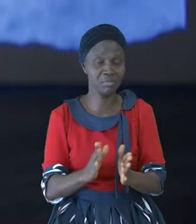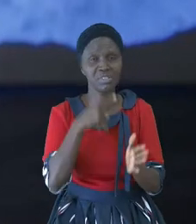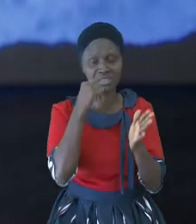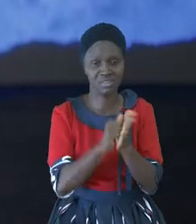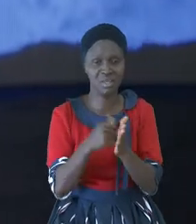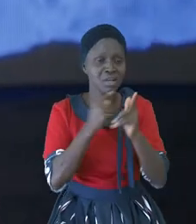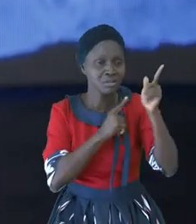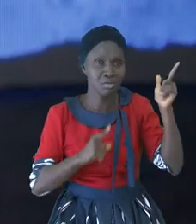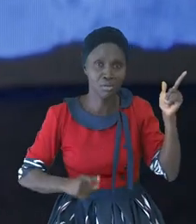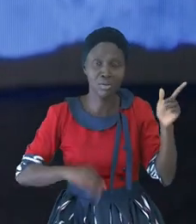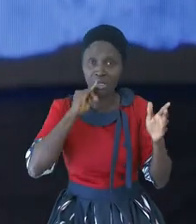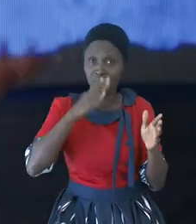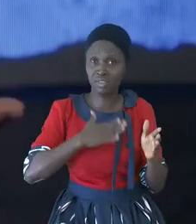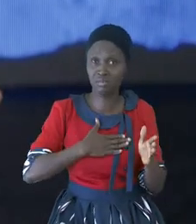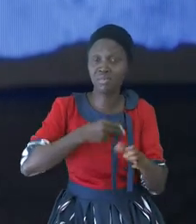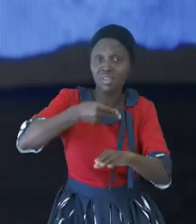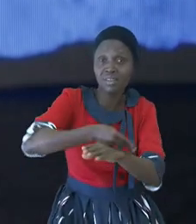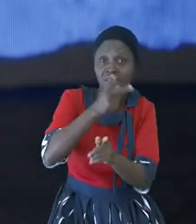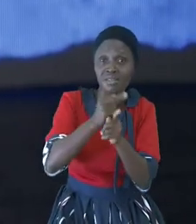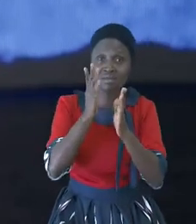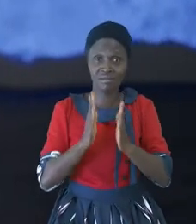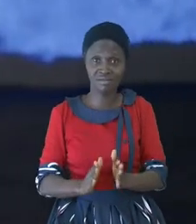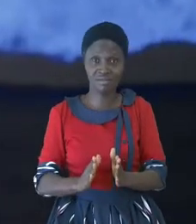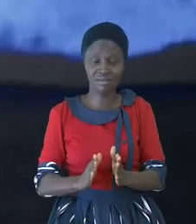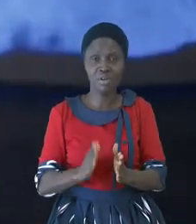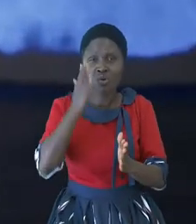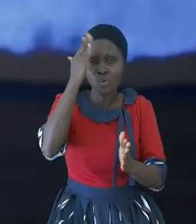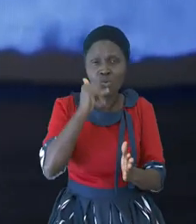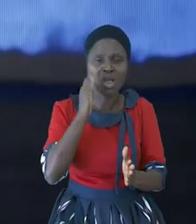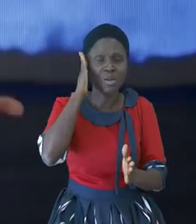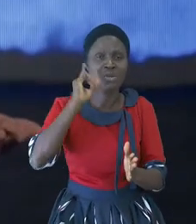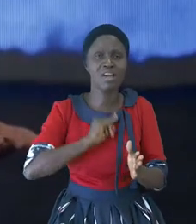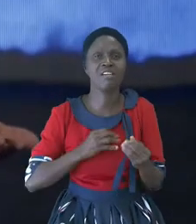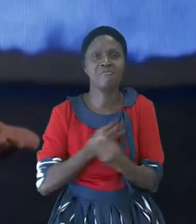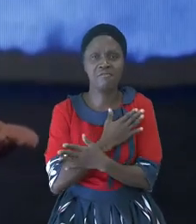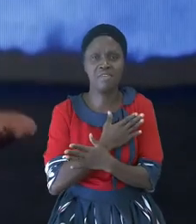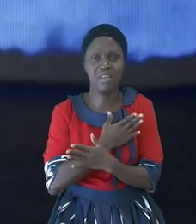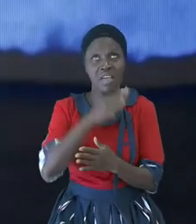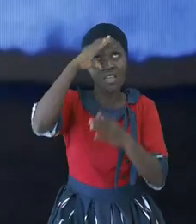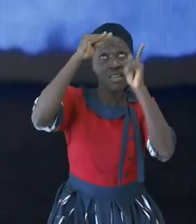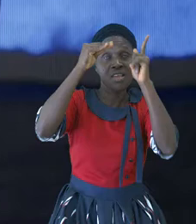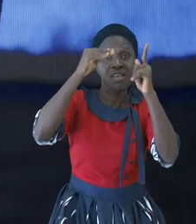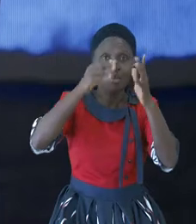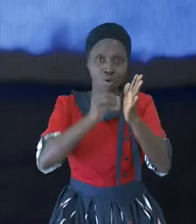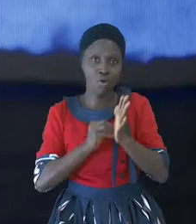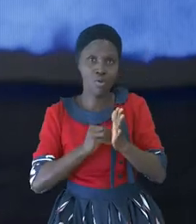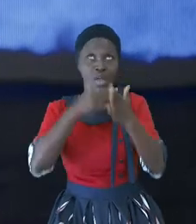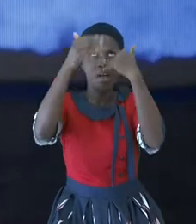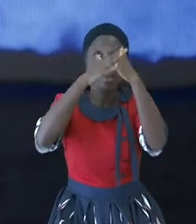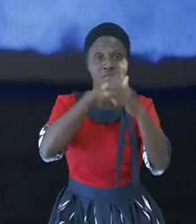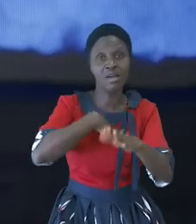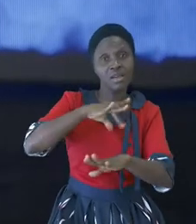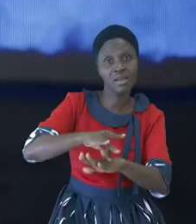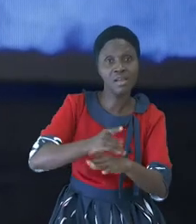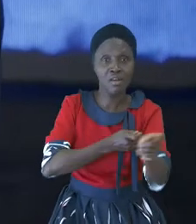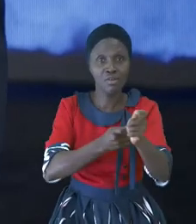What have I got to fear? It's the one that controls heaven and earth. What have I got to fear? It's the one that